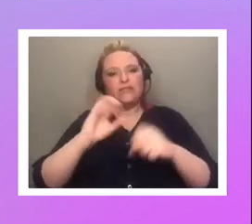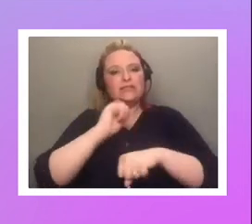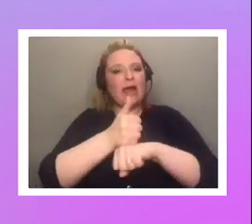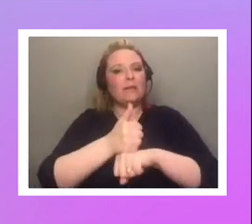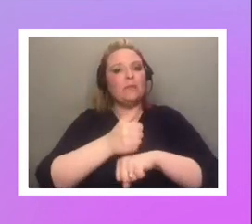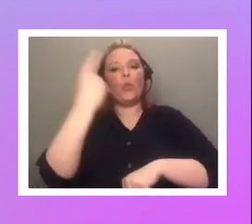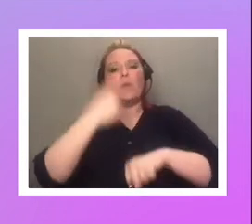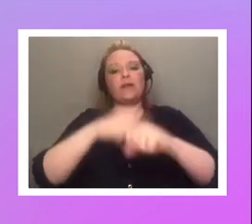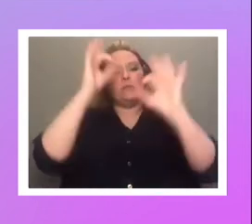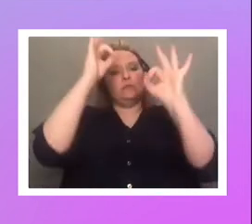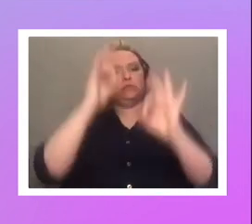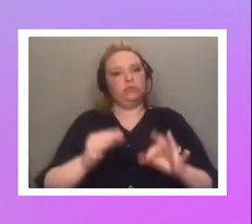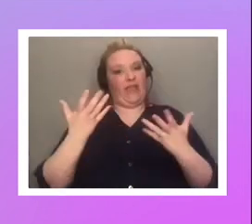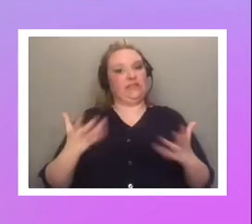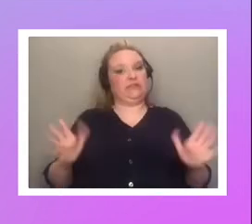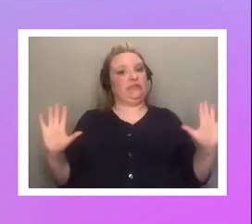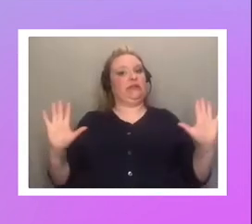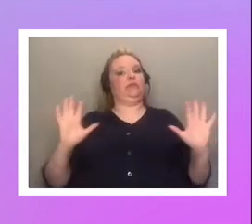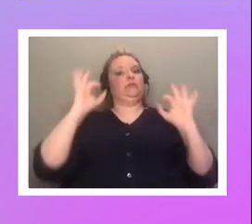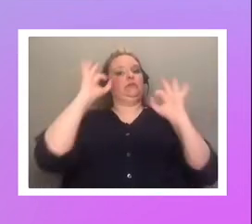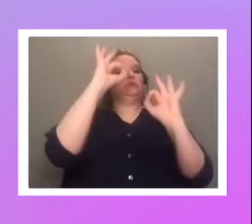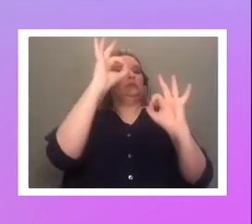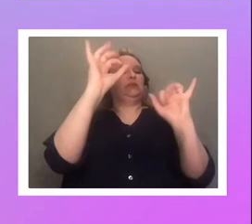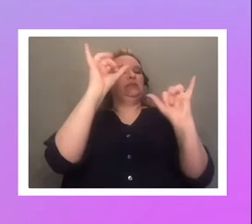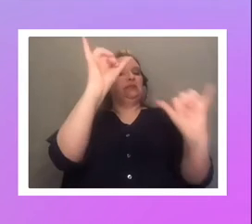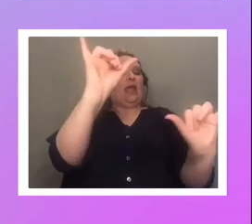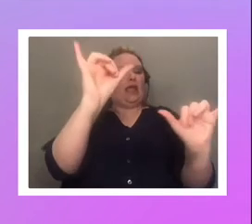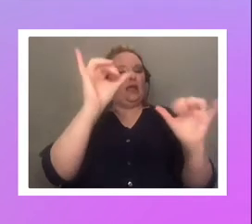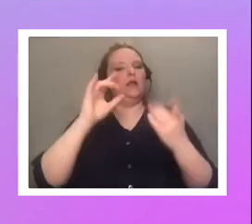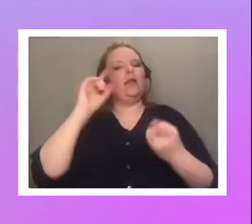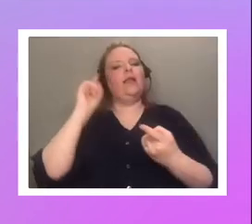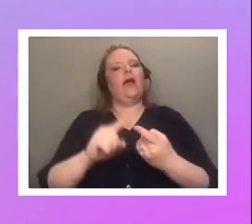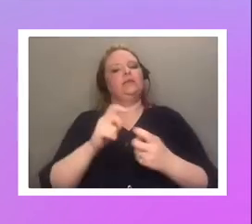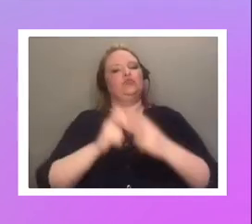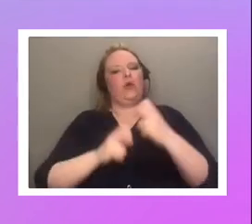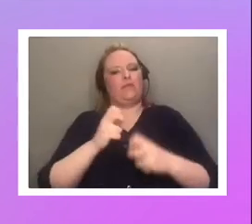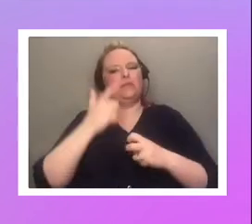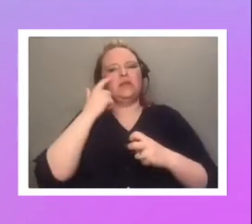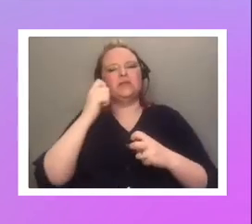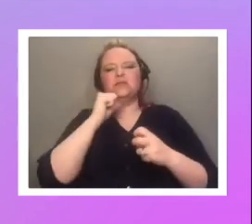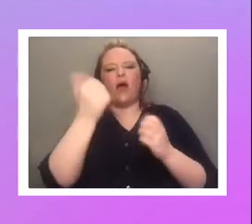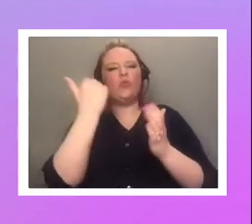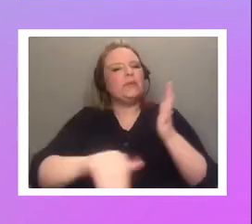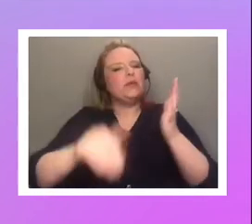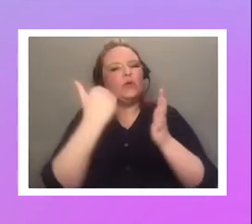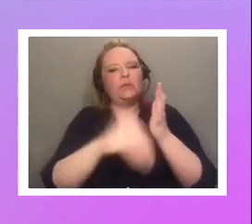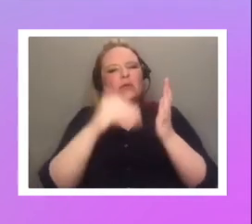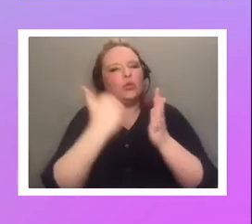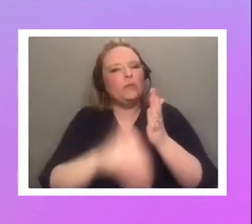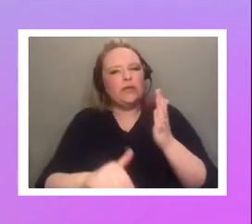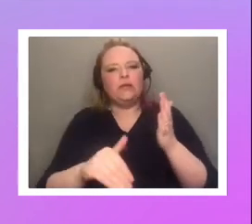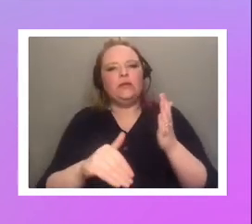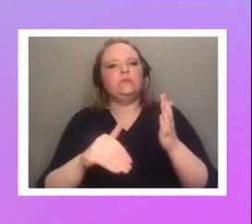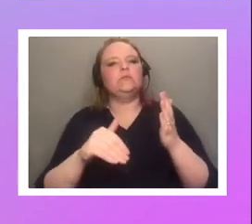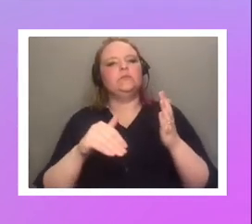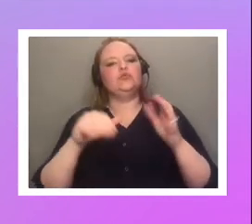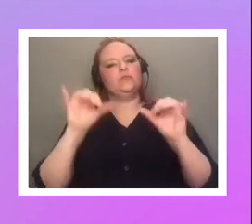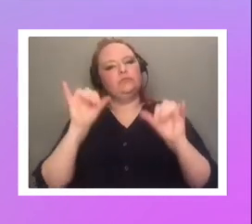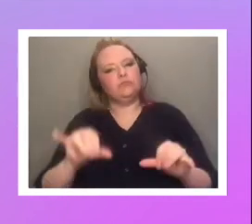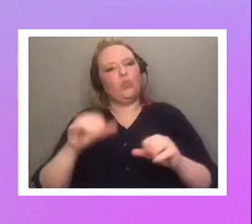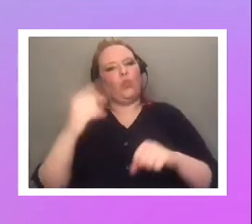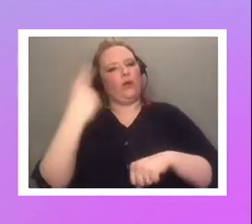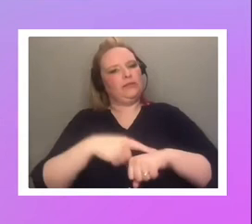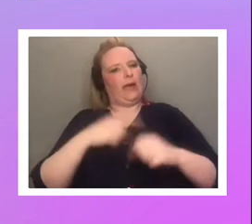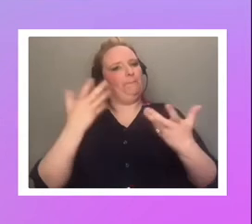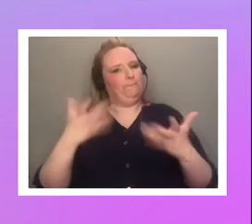when they come into view, right? If it just plays once, less of an issue, because it's that repeating constant motion that is the main problematic thing